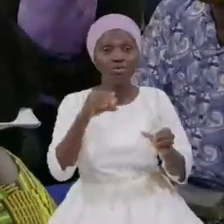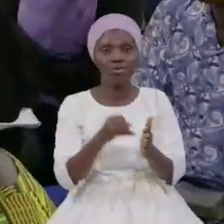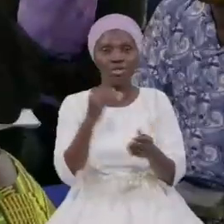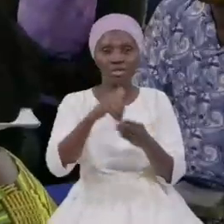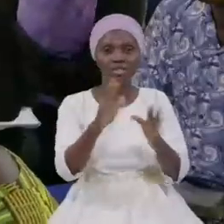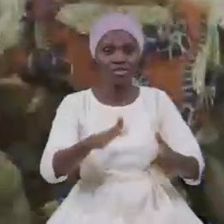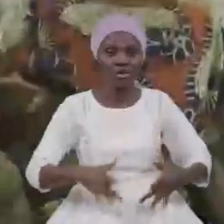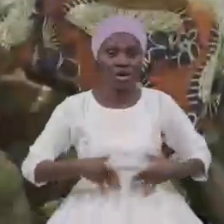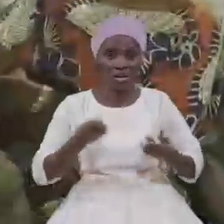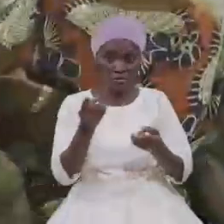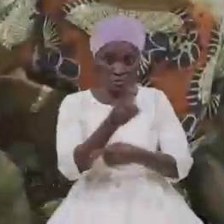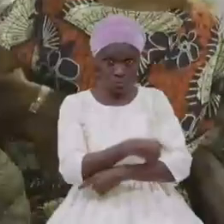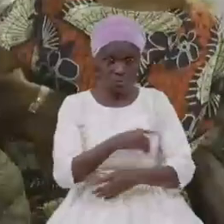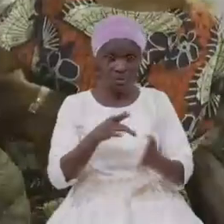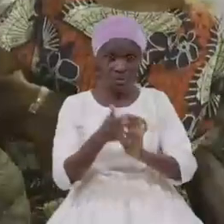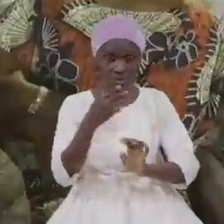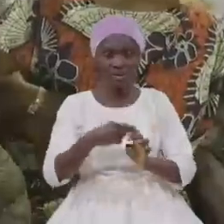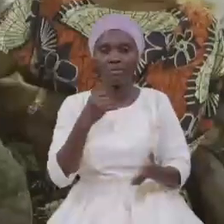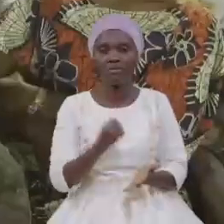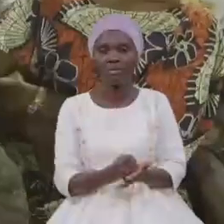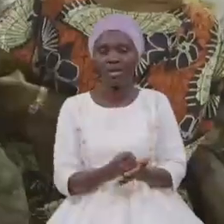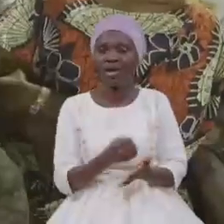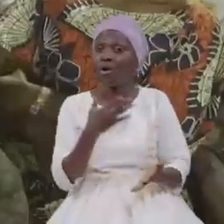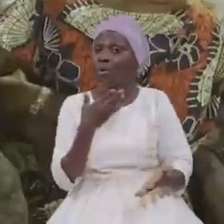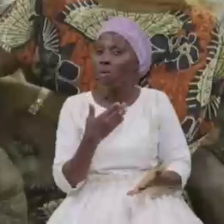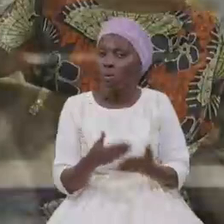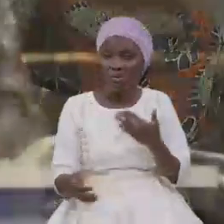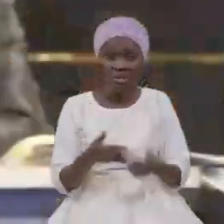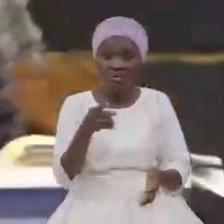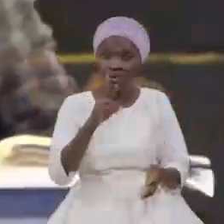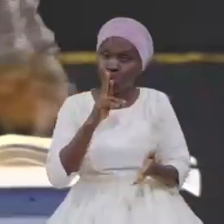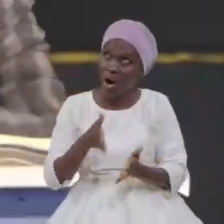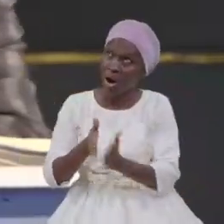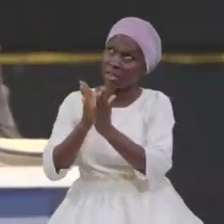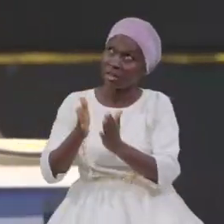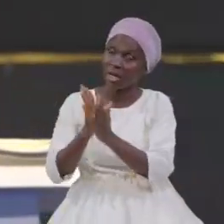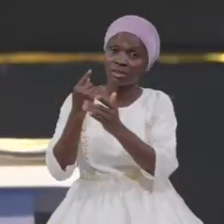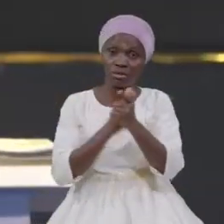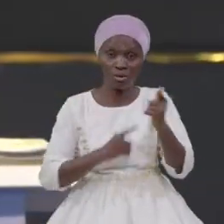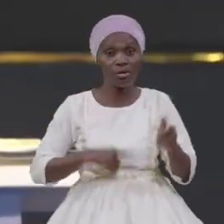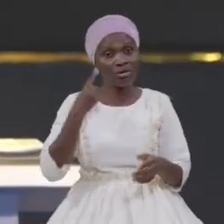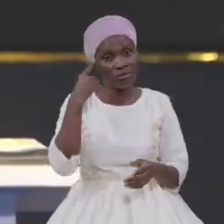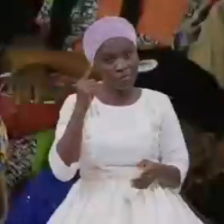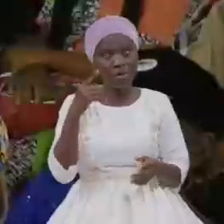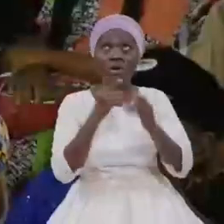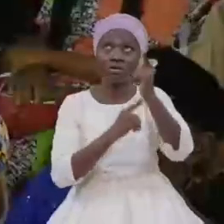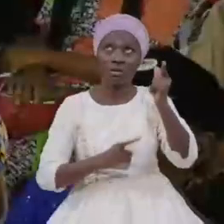lives today. Whatever you are calling the Lord for, the Lord will answer tonight.